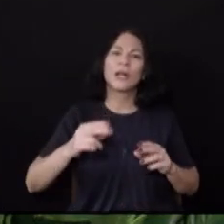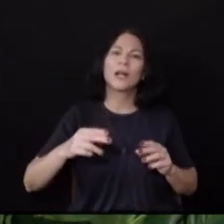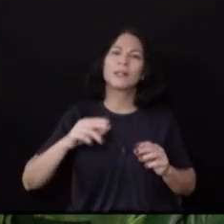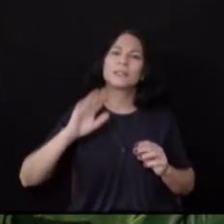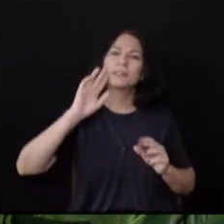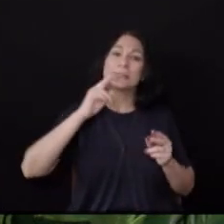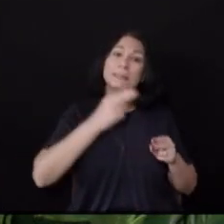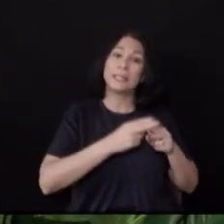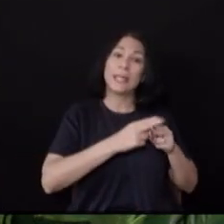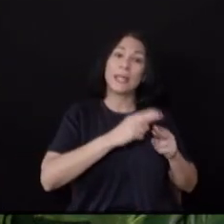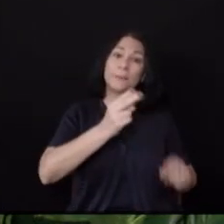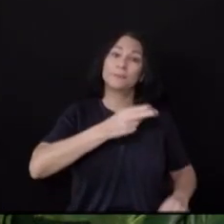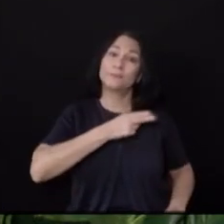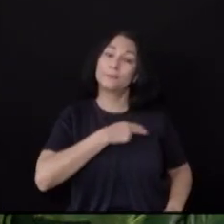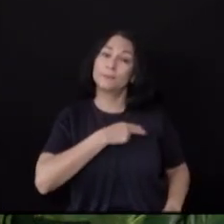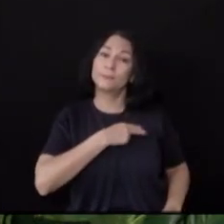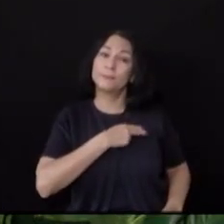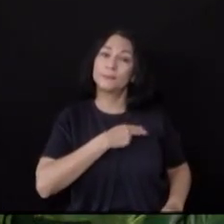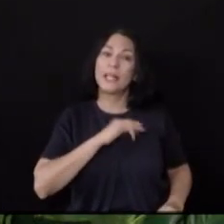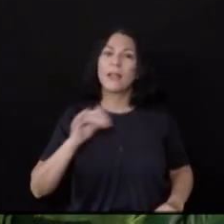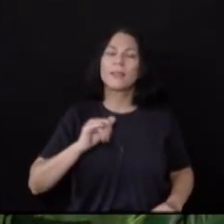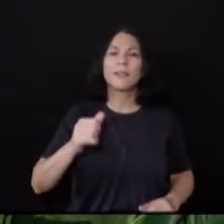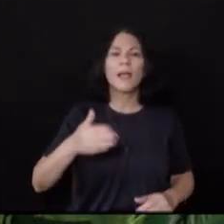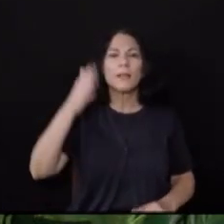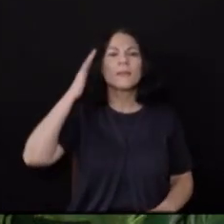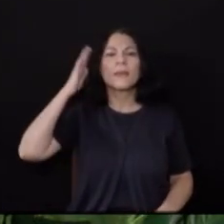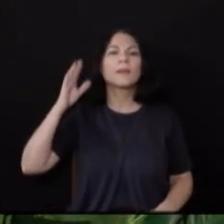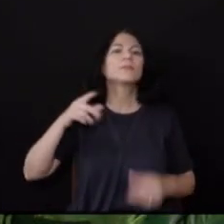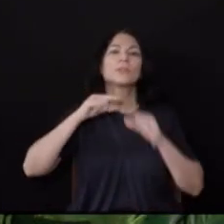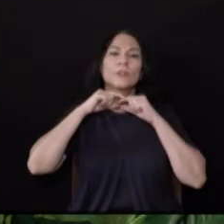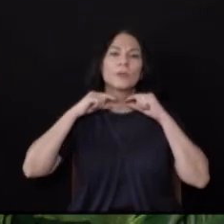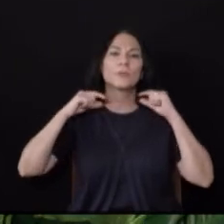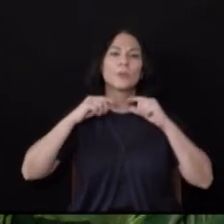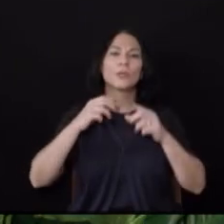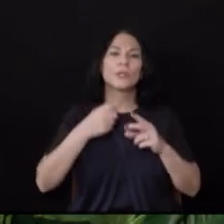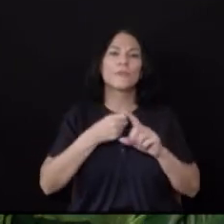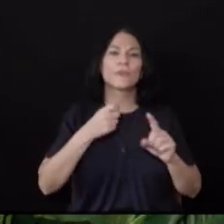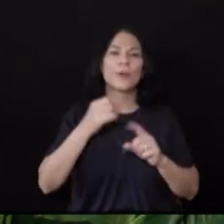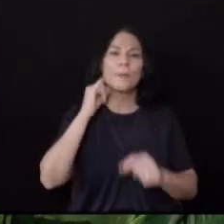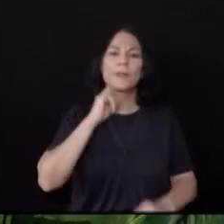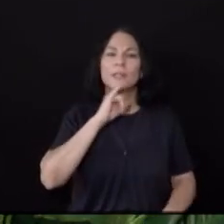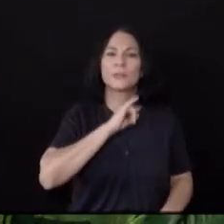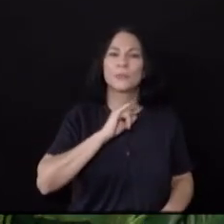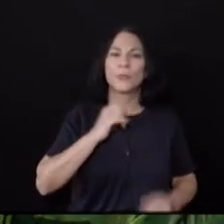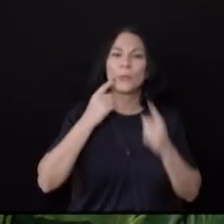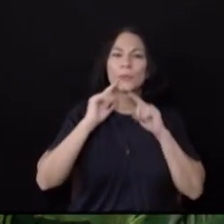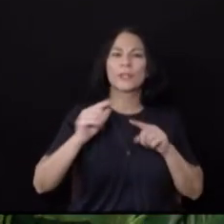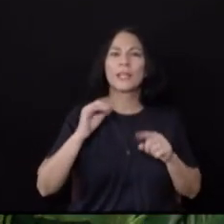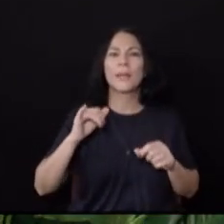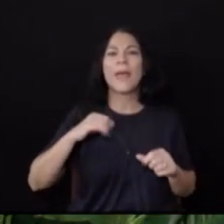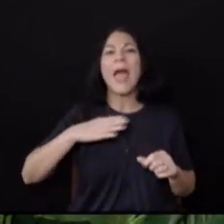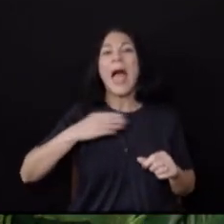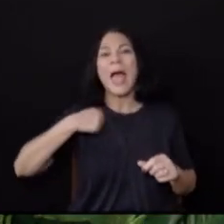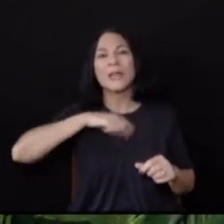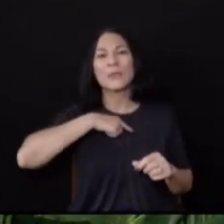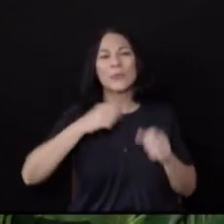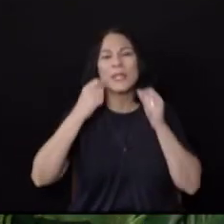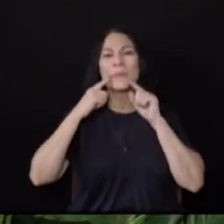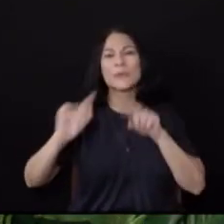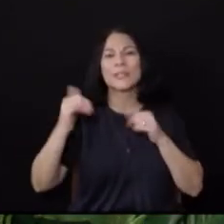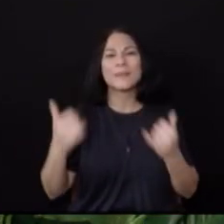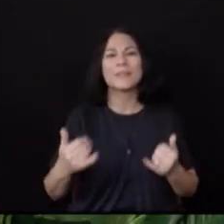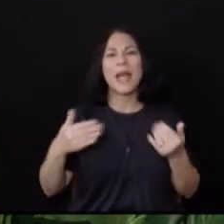the ancient priests of Israel used to proclaim, and as we proclaim now. May the Lord bless